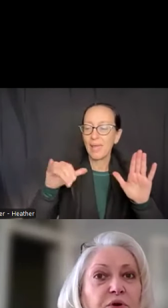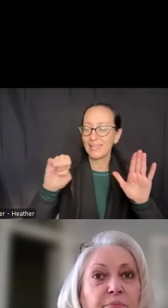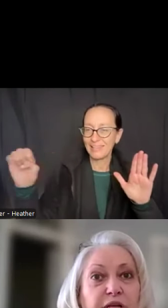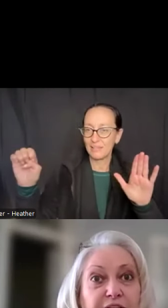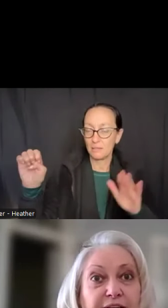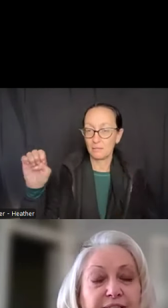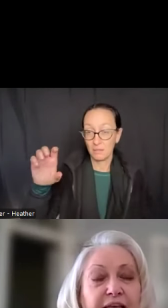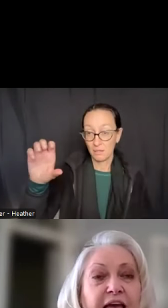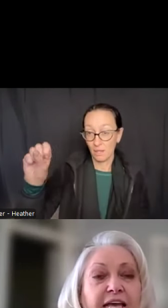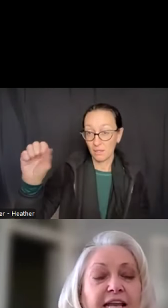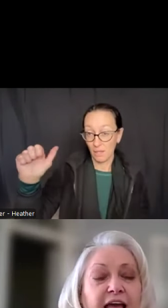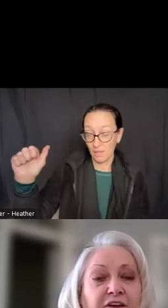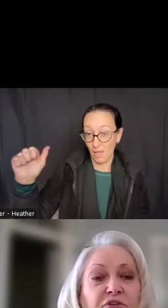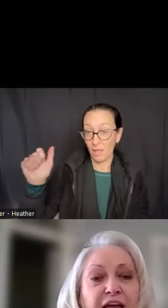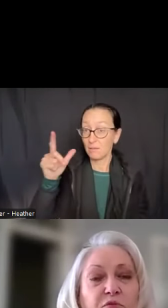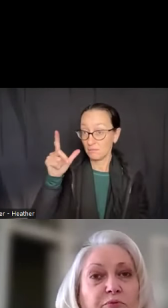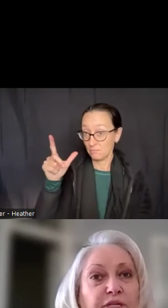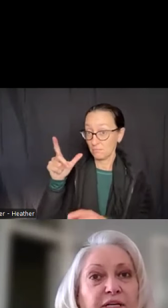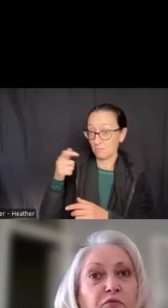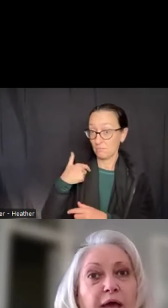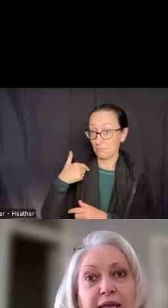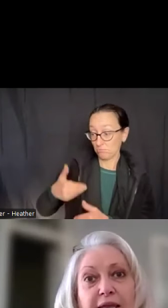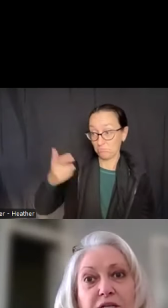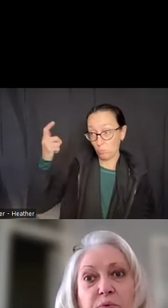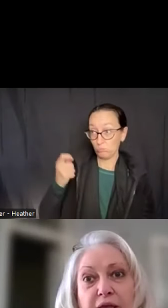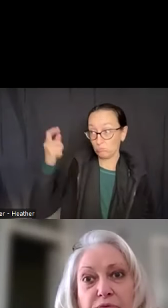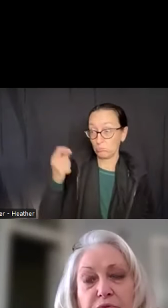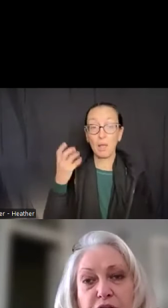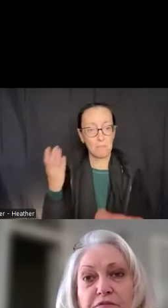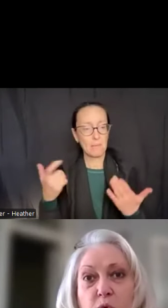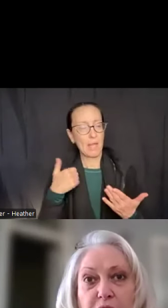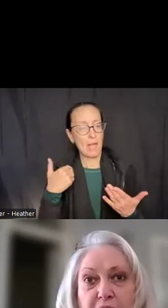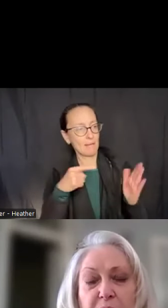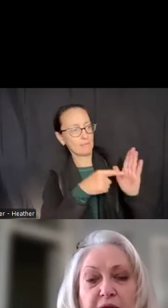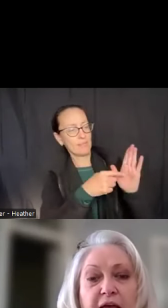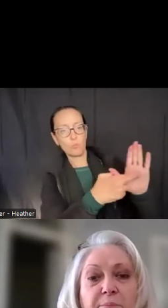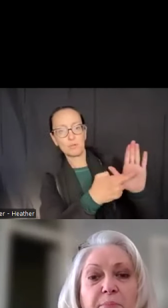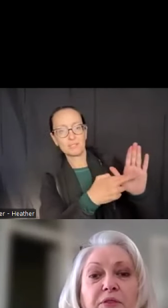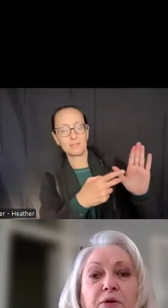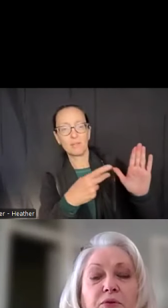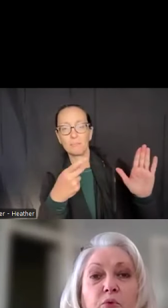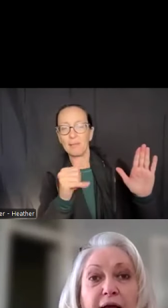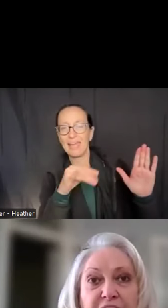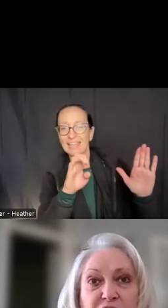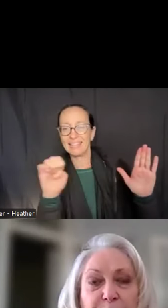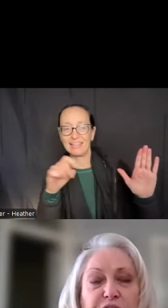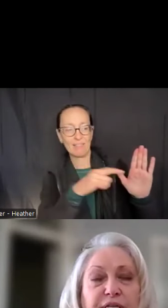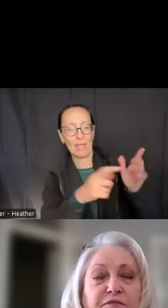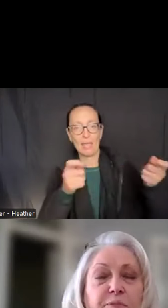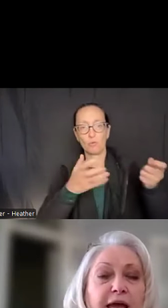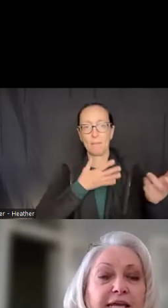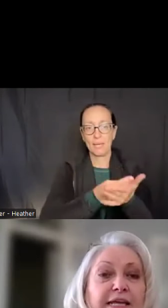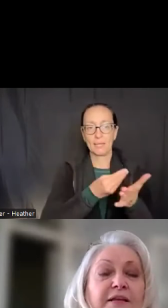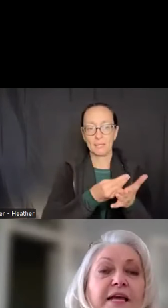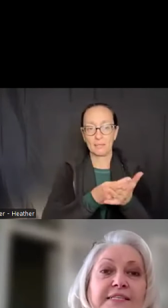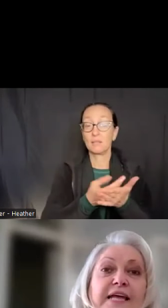receives Social Security benefits can actually have a representative payee to handle their money for them. But the right to have a